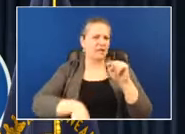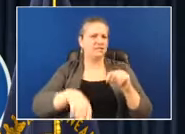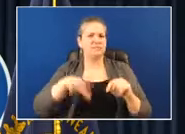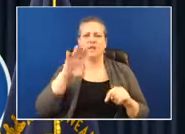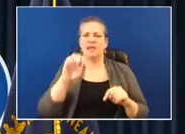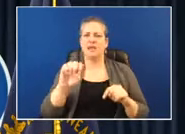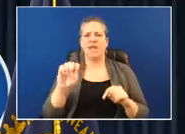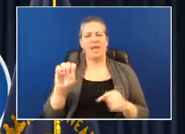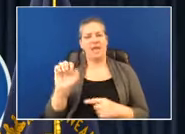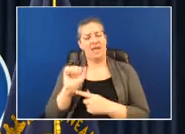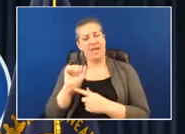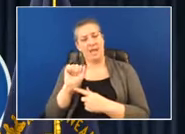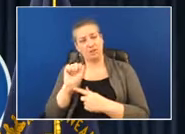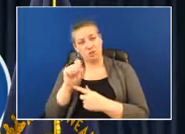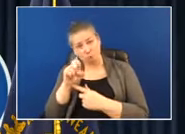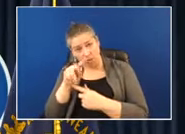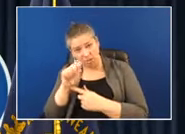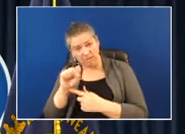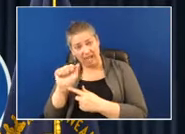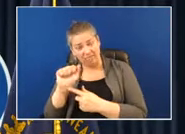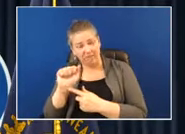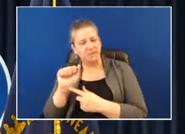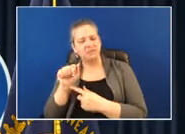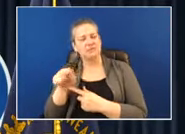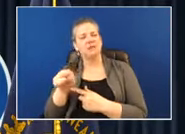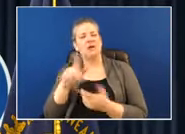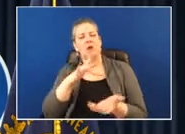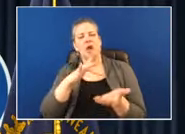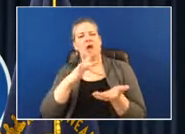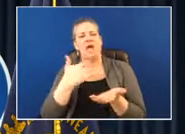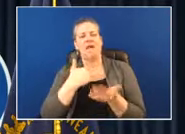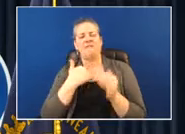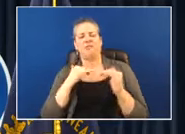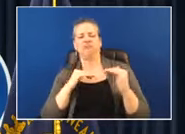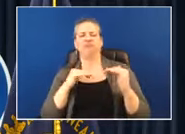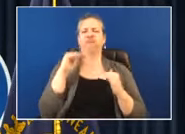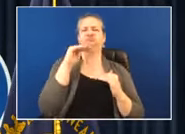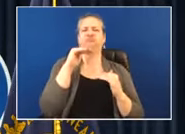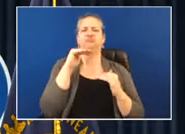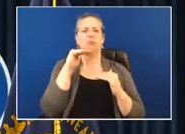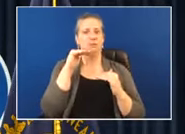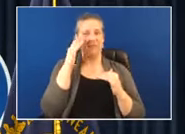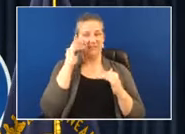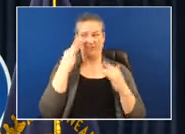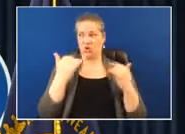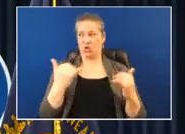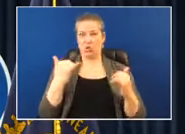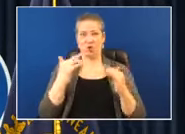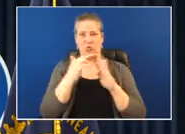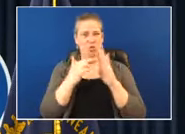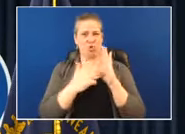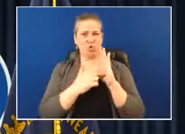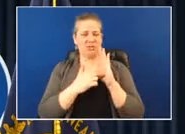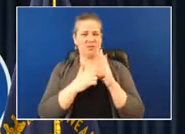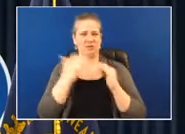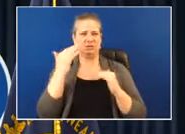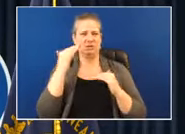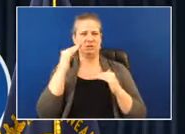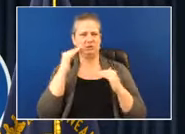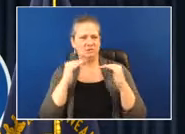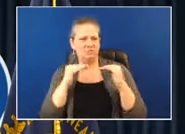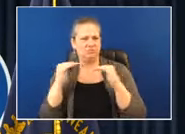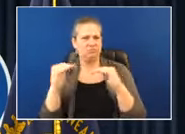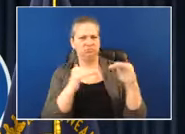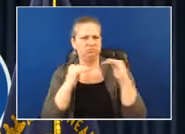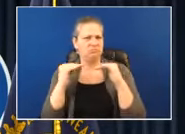an uncompetitive advantage in Kentucky under the current rules. So what then does this do?